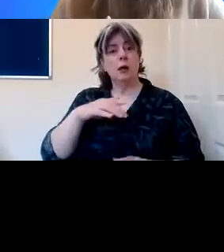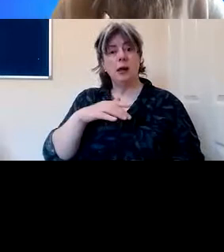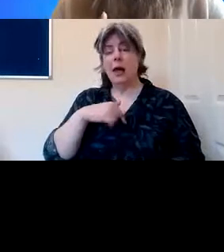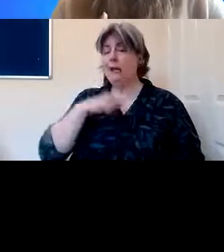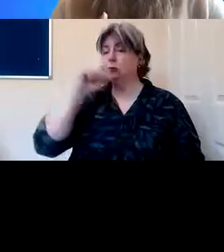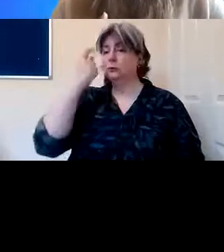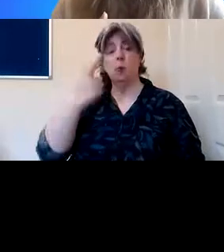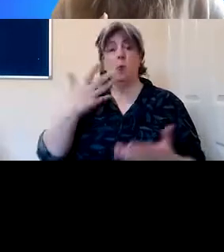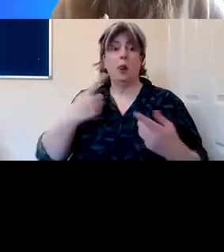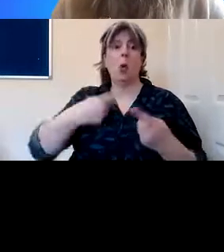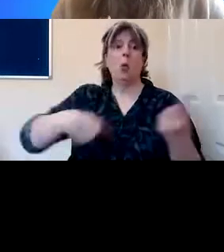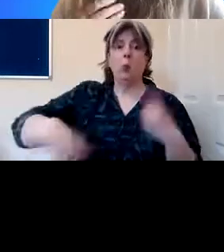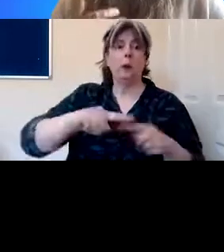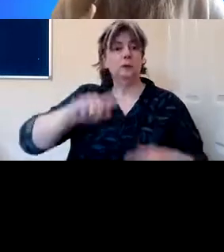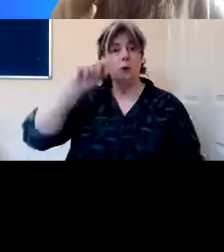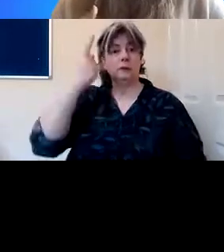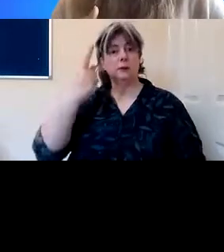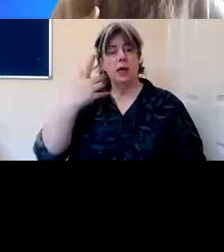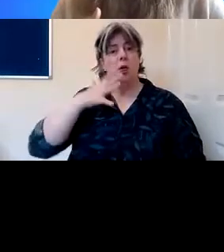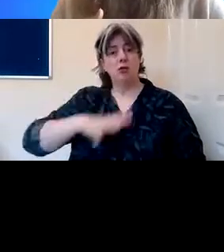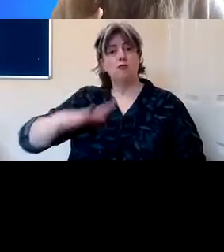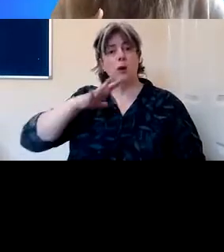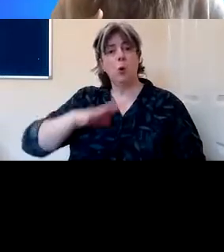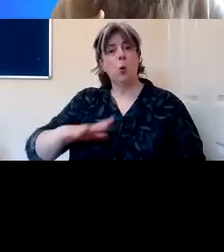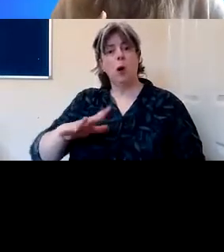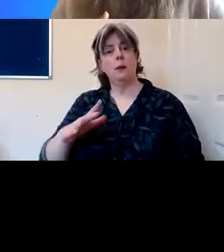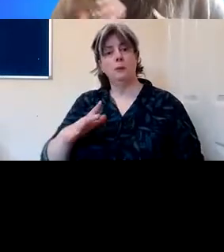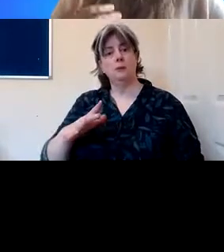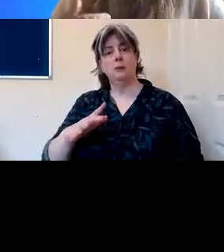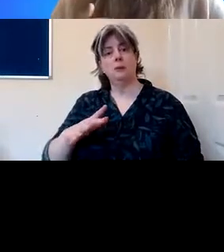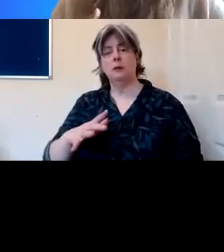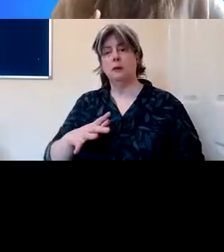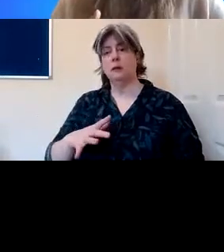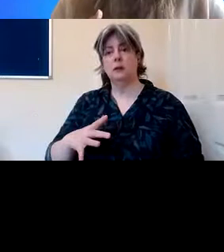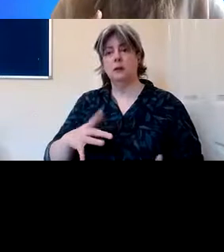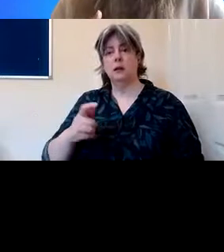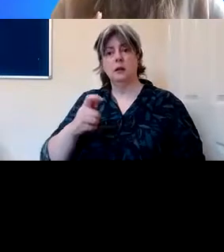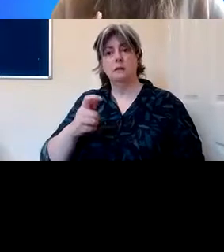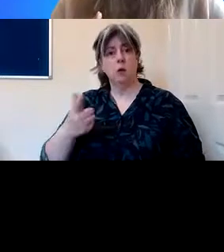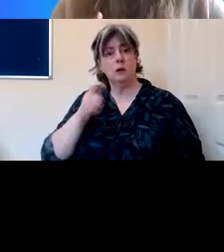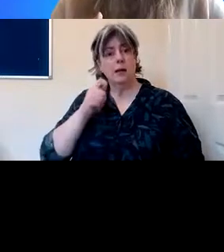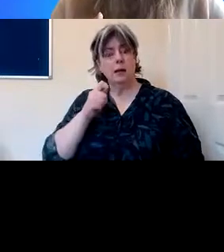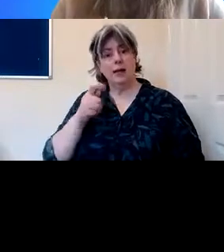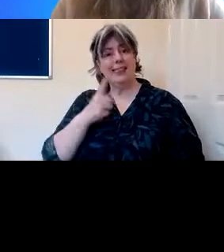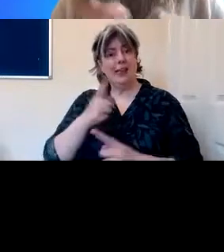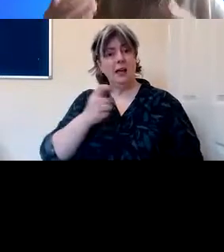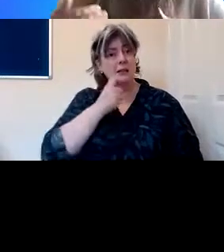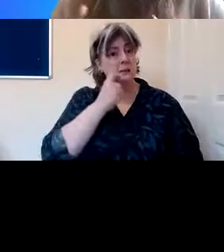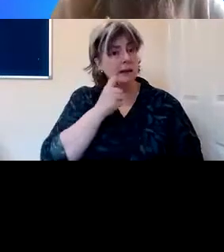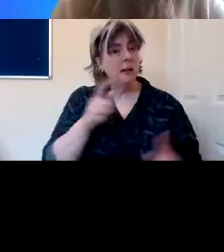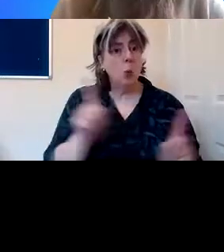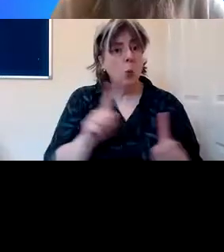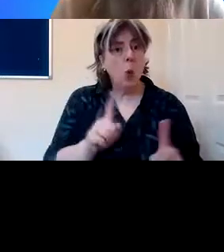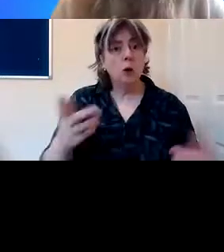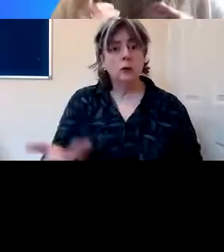We don't understand the requirement for it, nor what is it that they're actually going to be inspecting. School